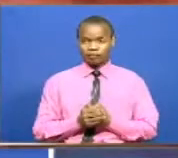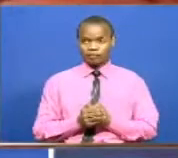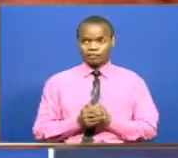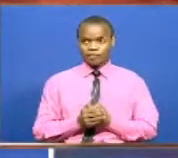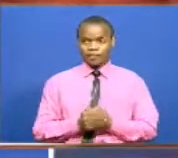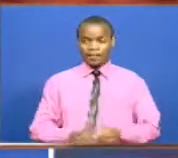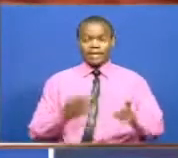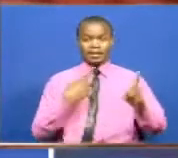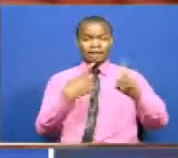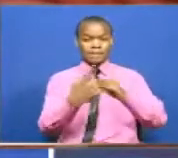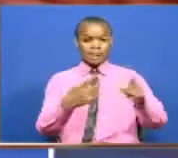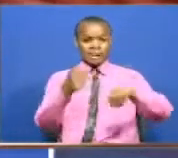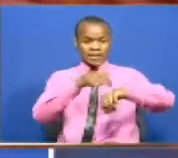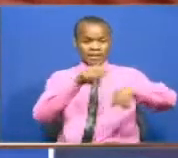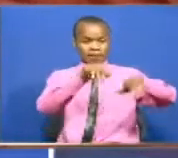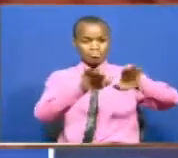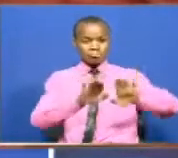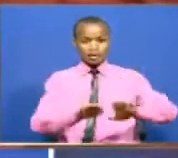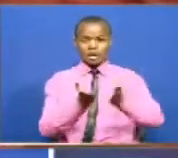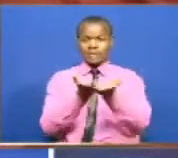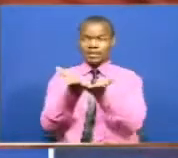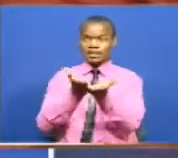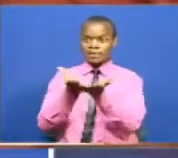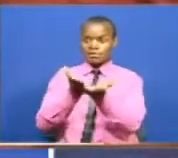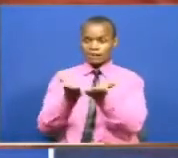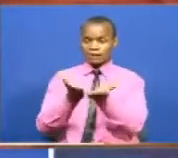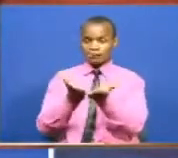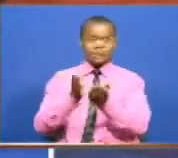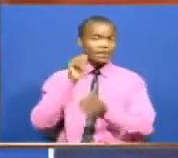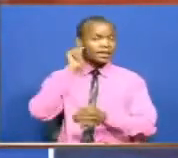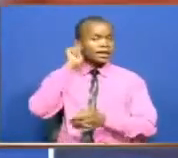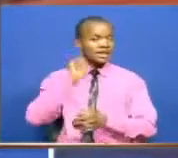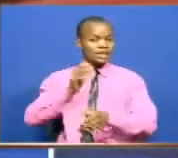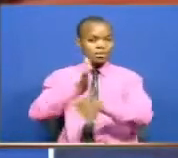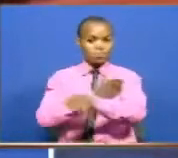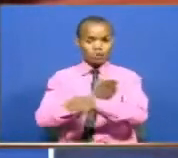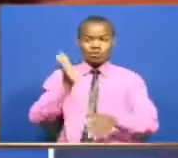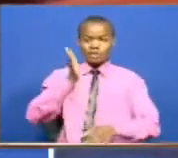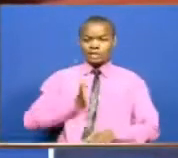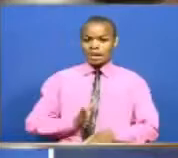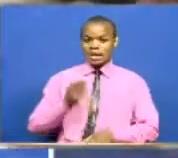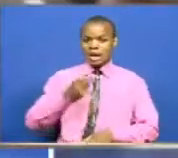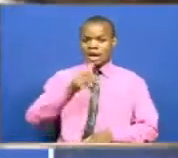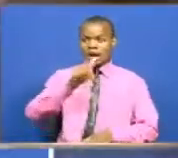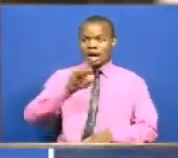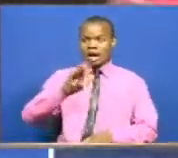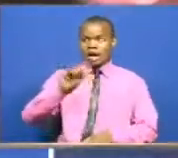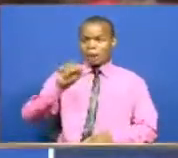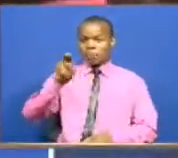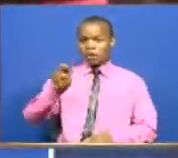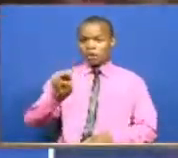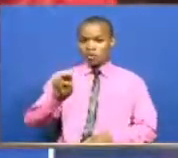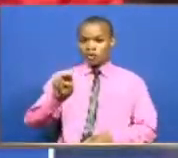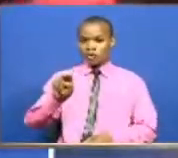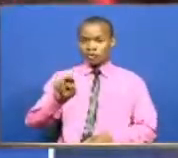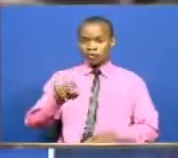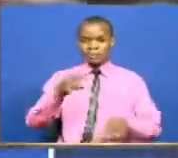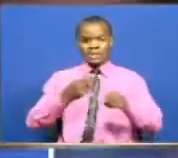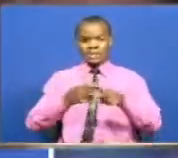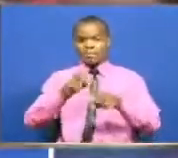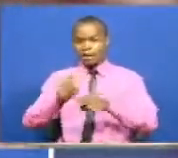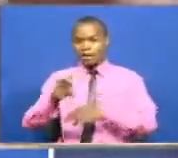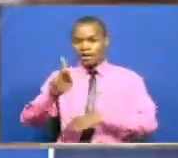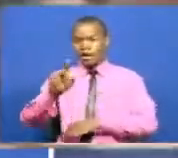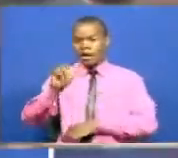He was speaking at the funeral service for renowned Kalenjin secular musician Harmon Kipkirui Rono, famously known as Kaboom Rhino